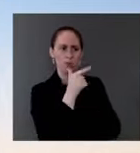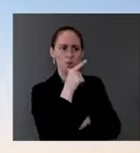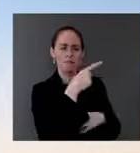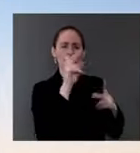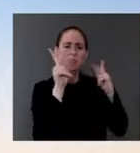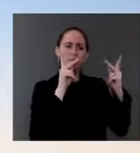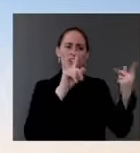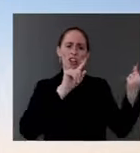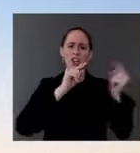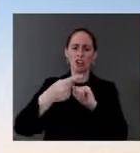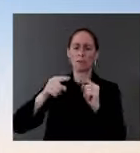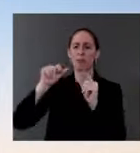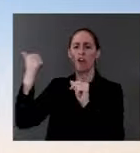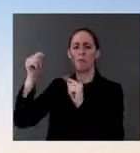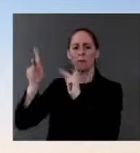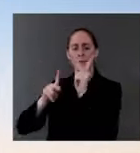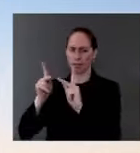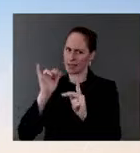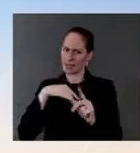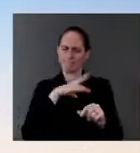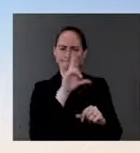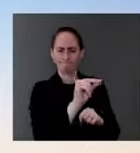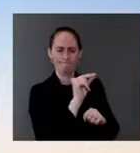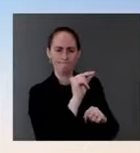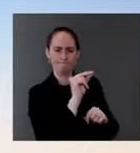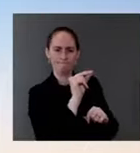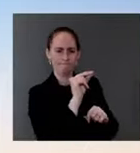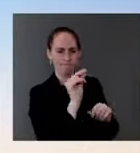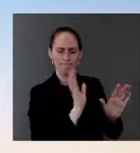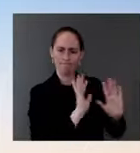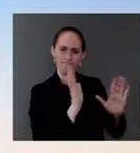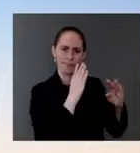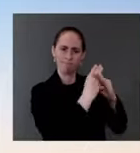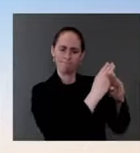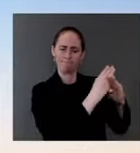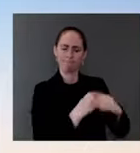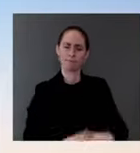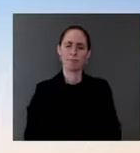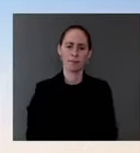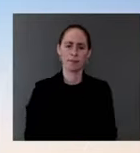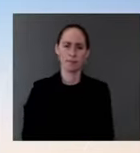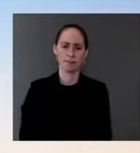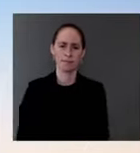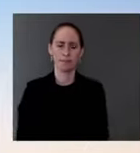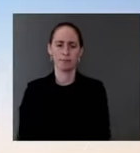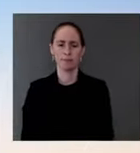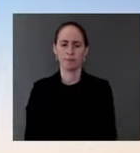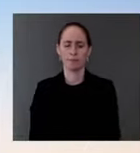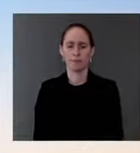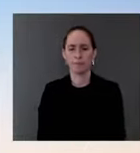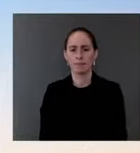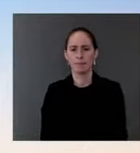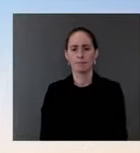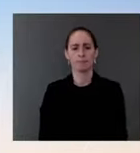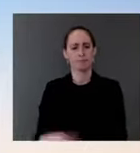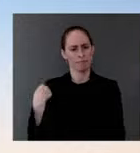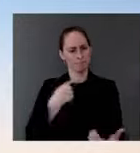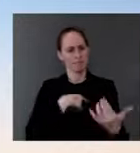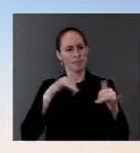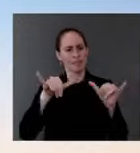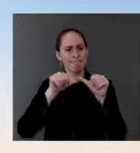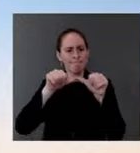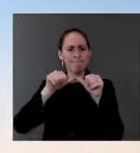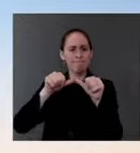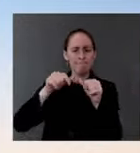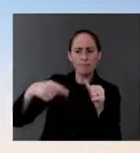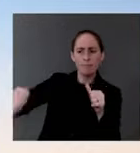the ground that could be a target. And that is something he is committed to ensuring. Our national security team is working to ensure we have